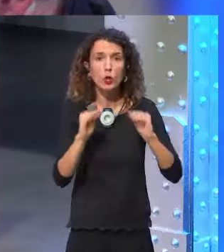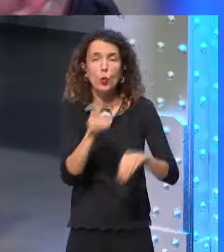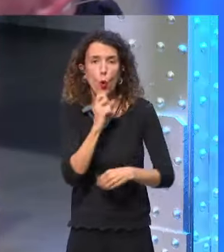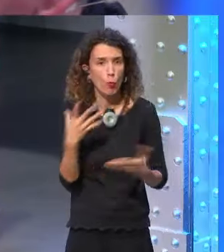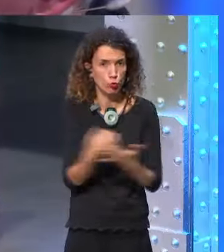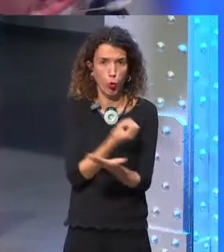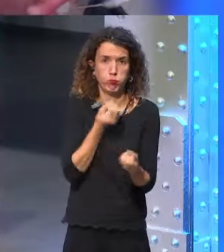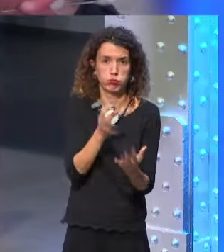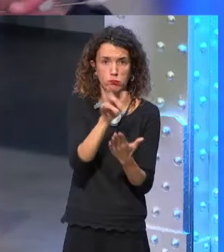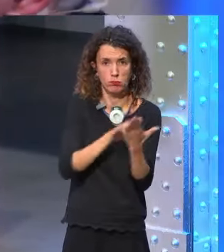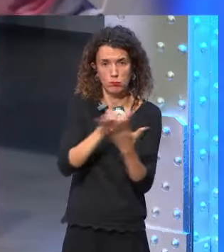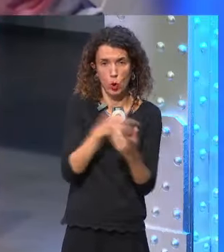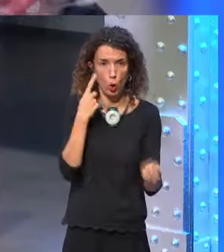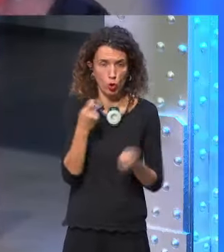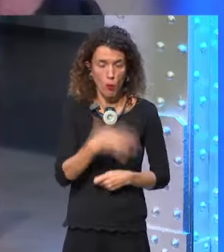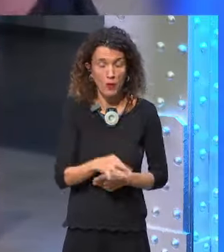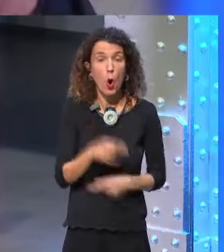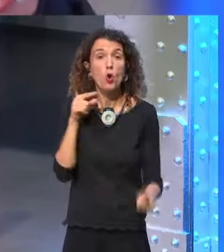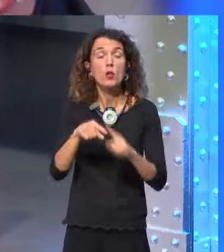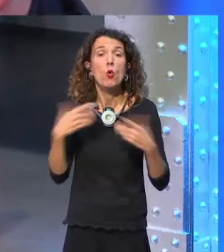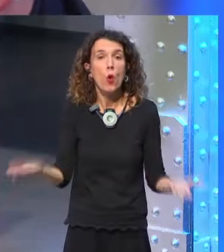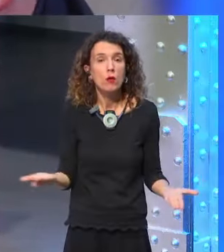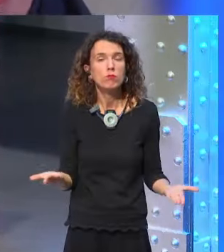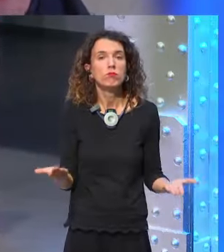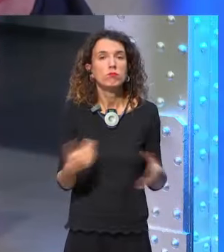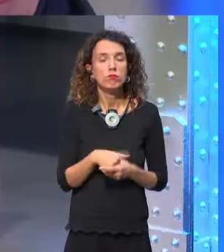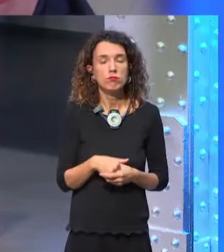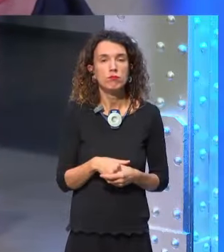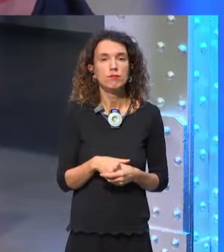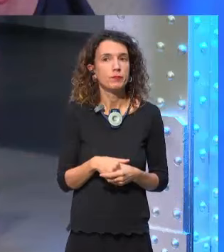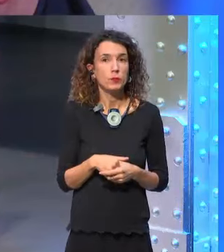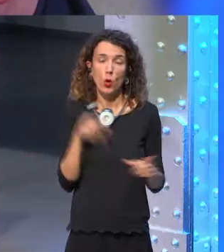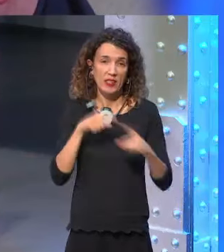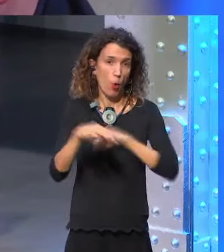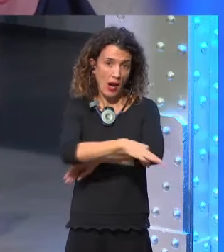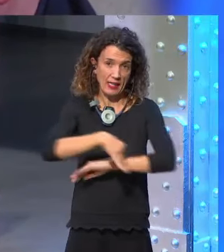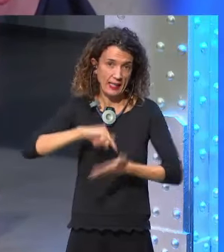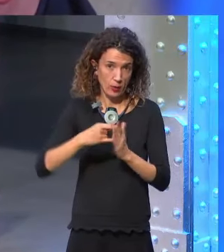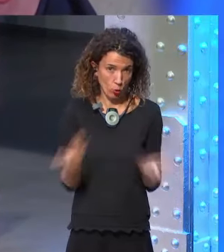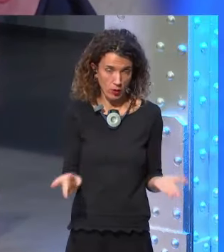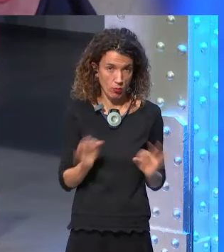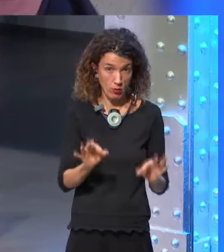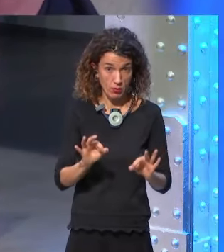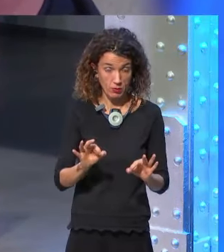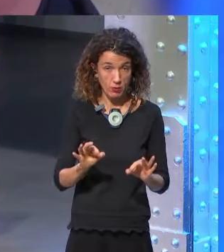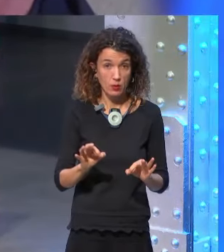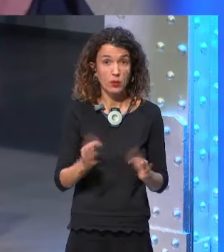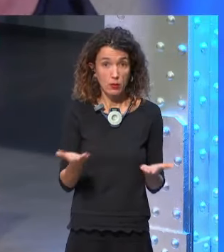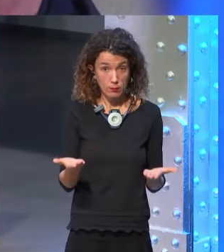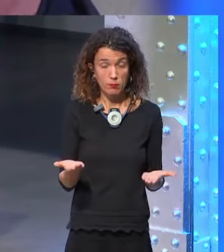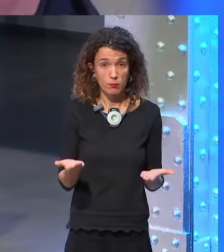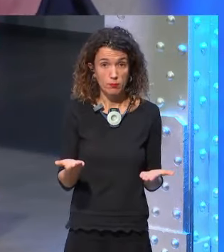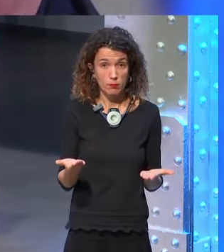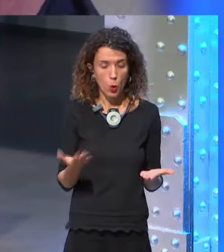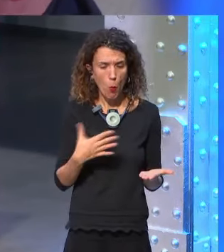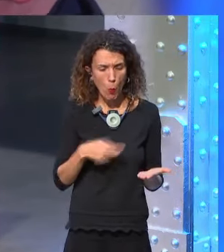with an architectural intention. Now, if you have this capability, you can work on architectural